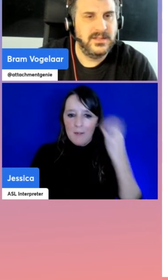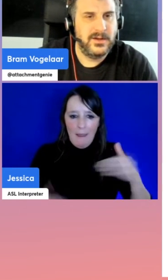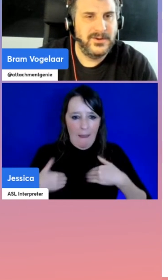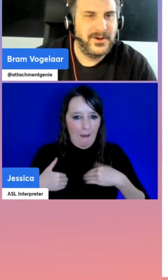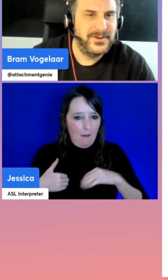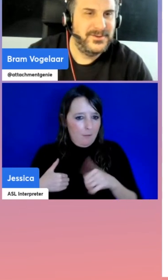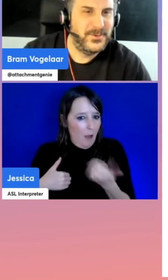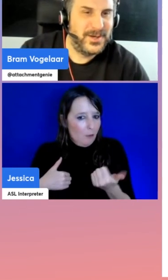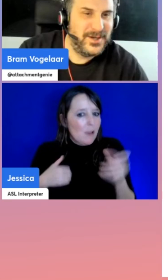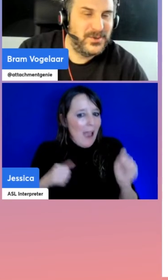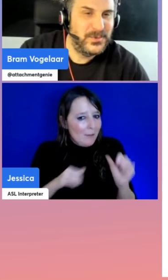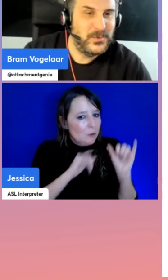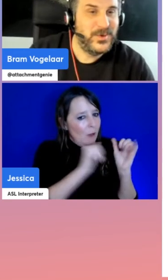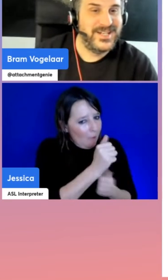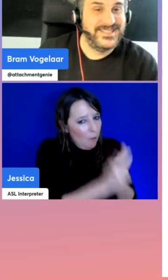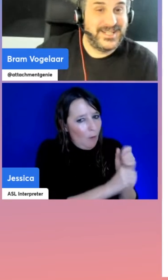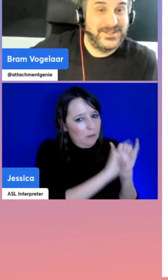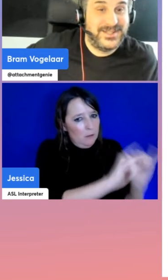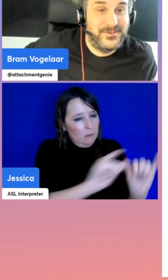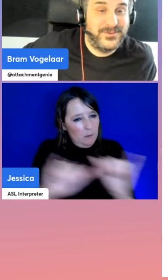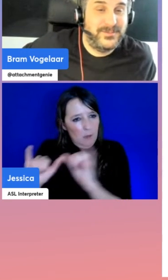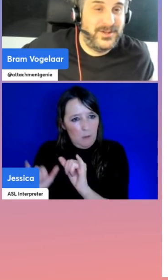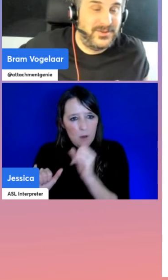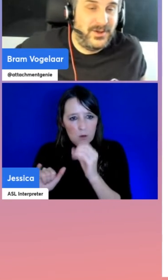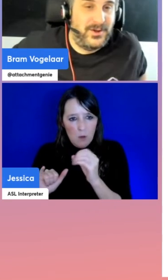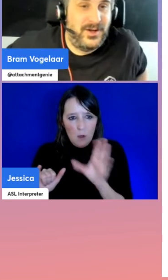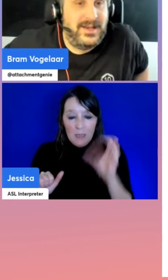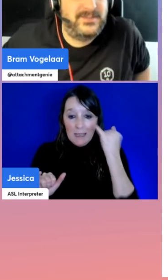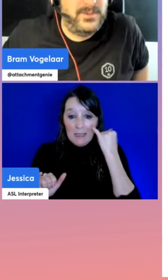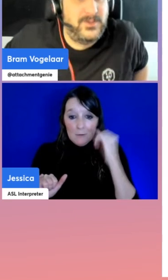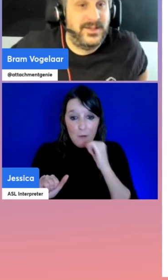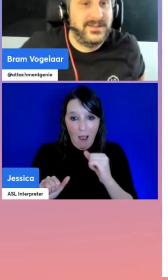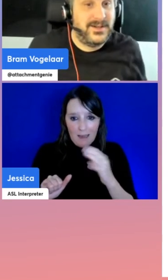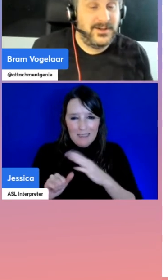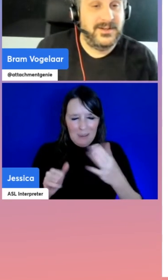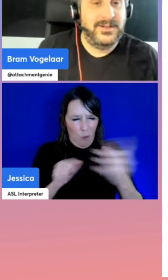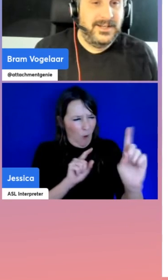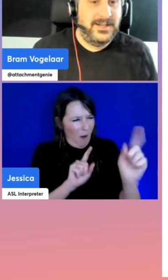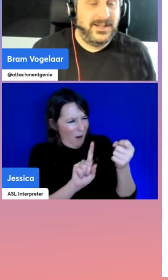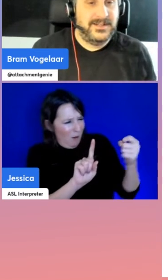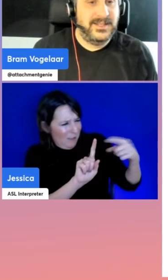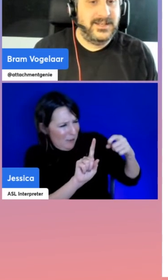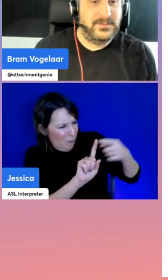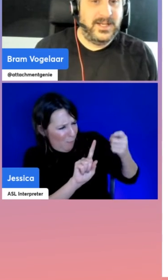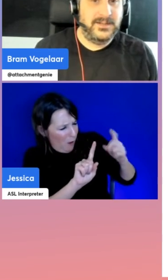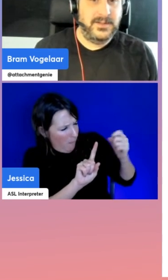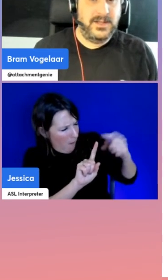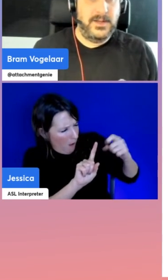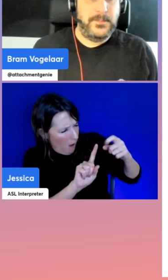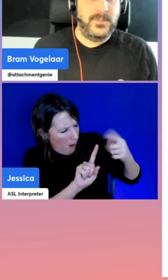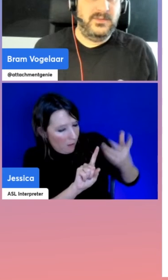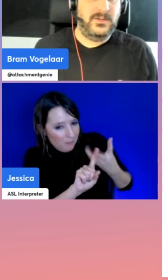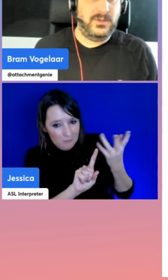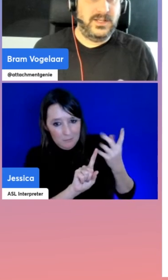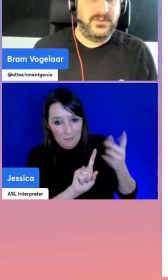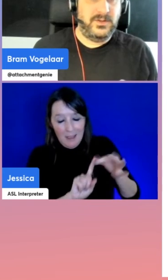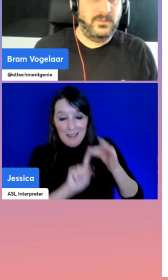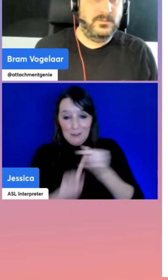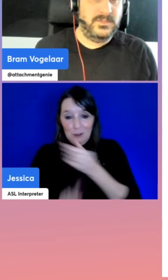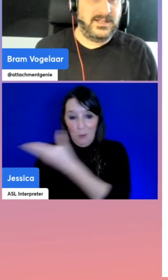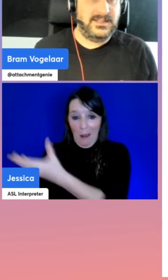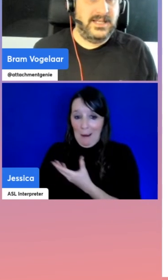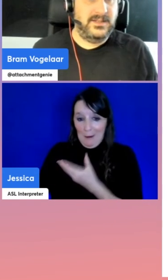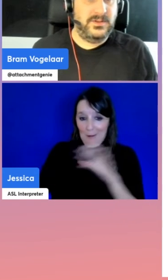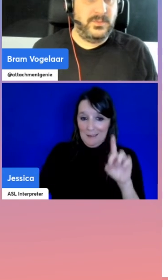it's actually quite hard to work out where the signal is coming from, unless we know the entire DNS plan. So if